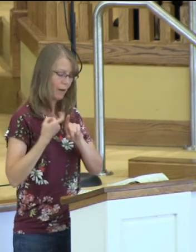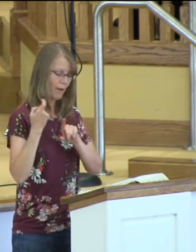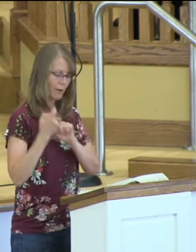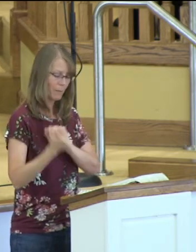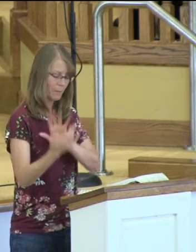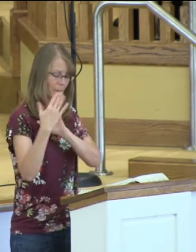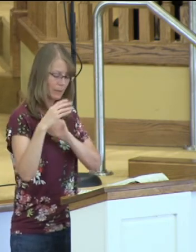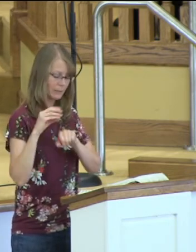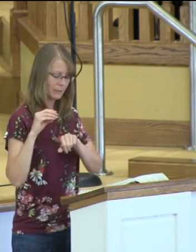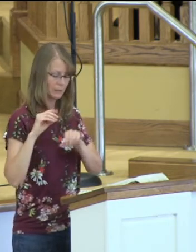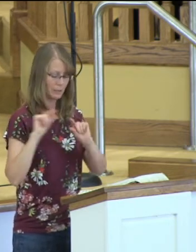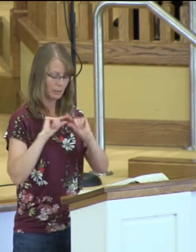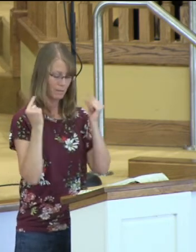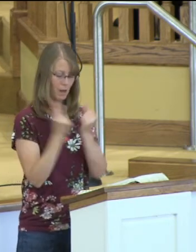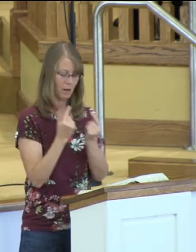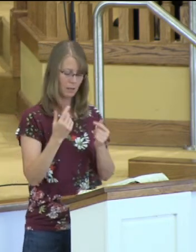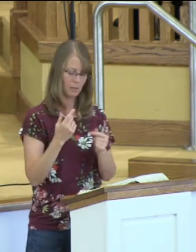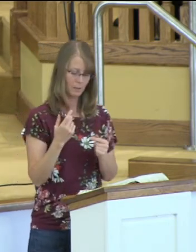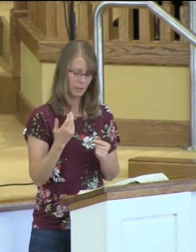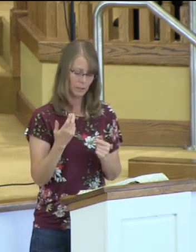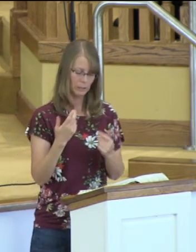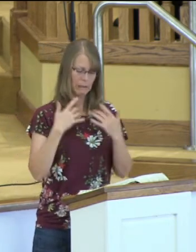council, discouraged,